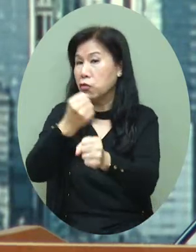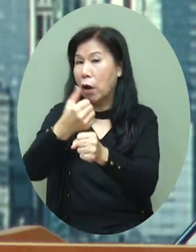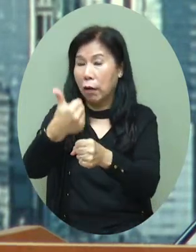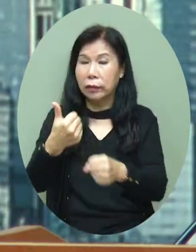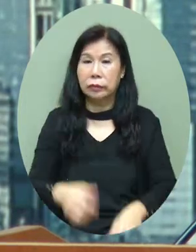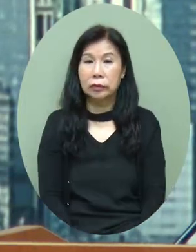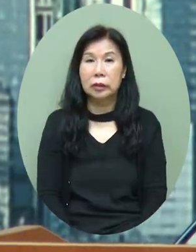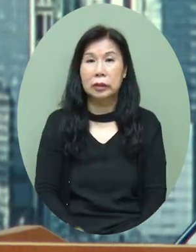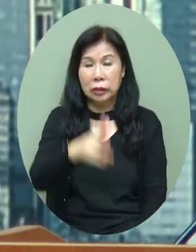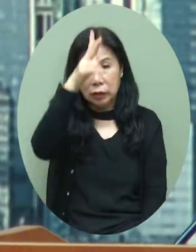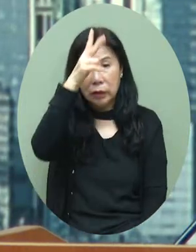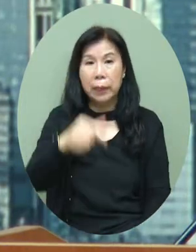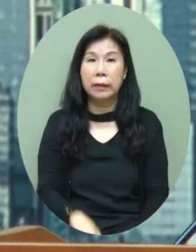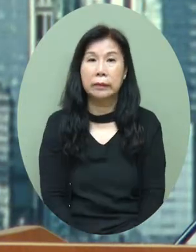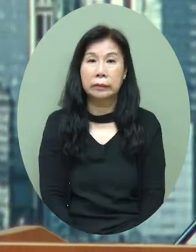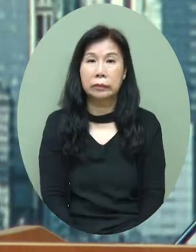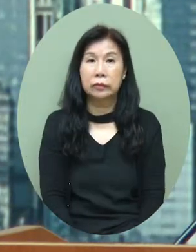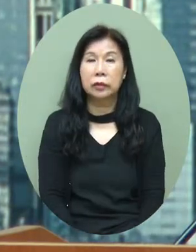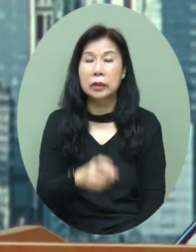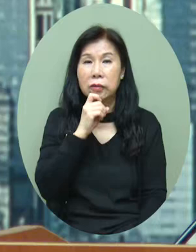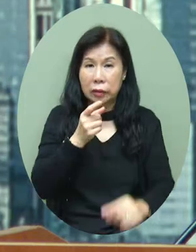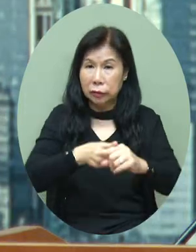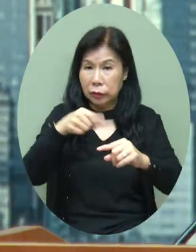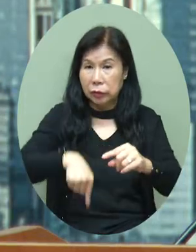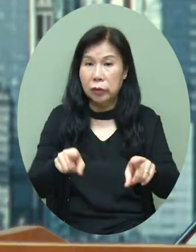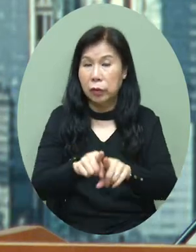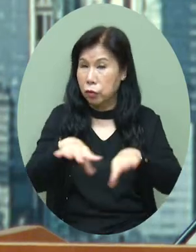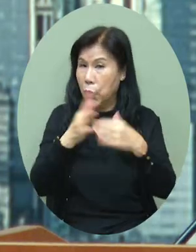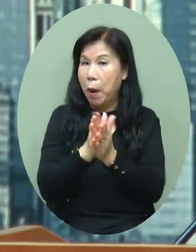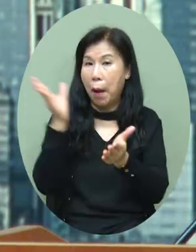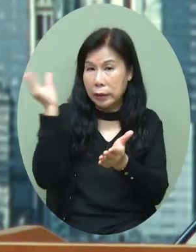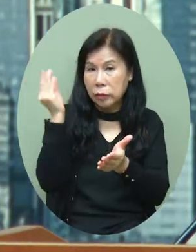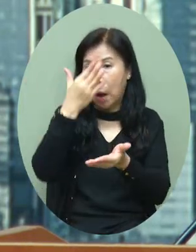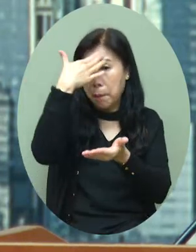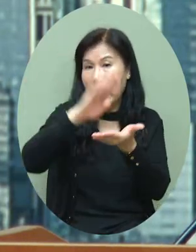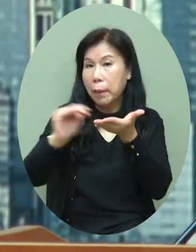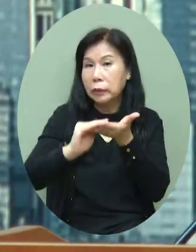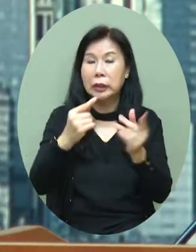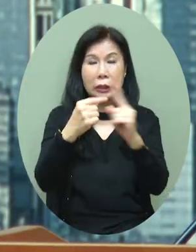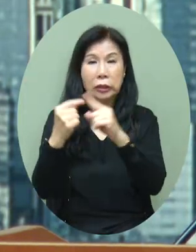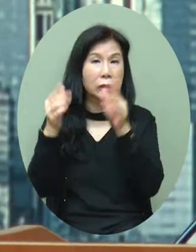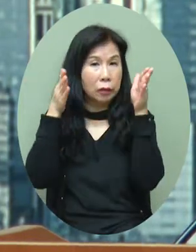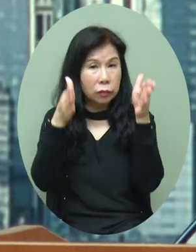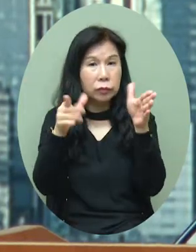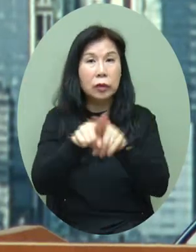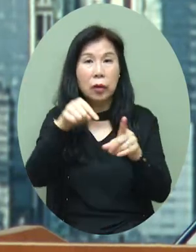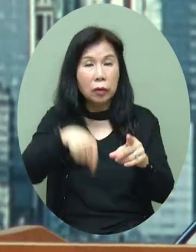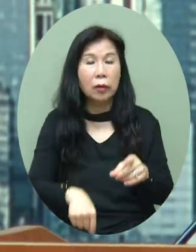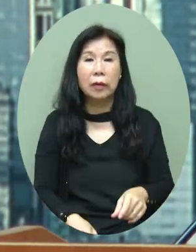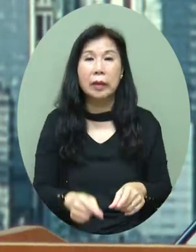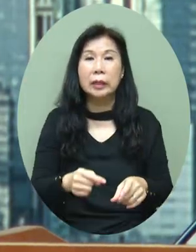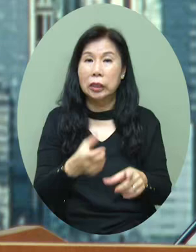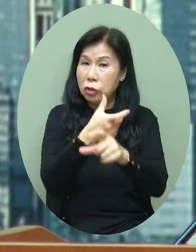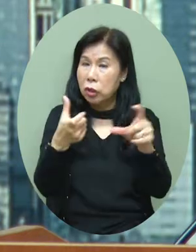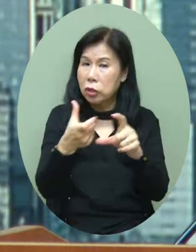expectations. The government fully understands the concerns of the civil service colleagues about the timetable of the civil service pay